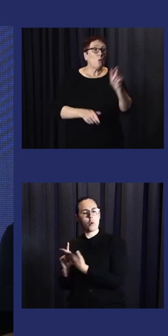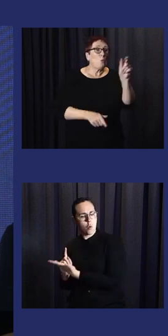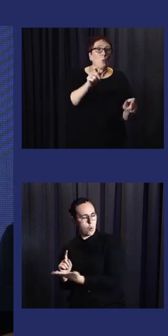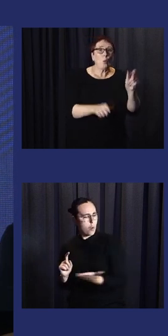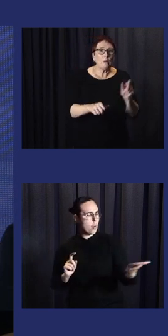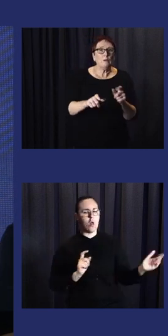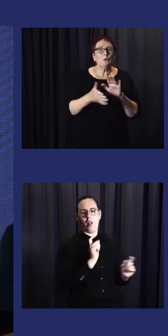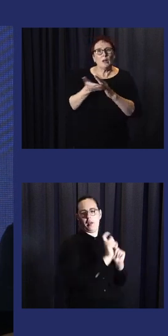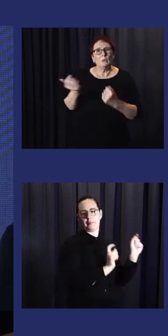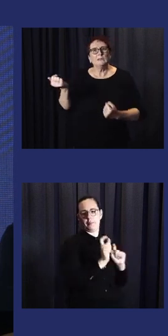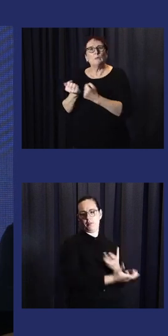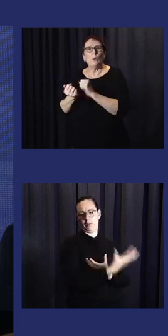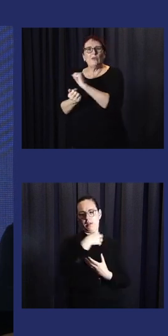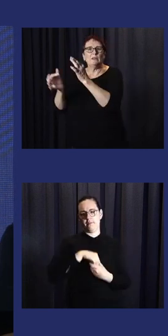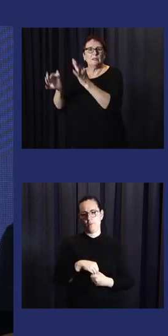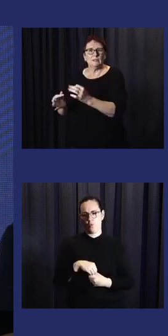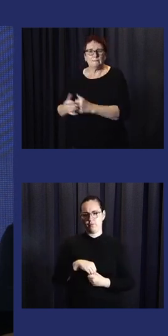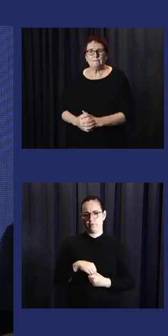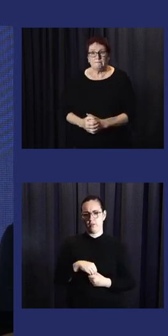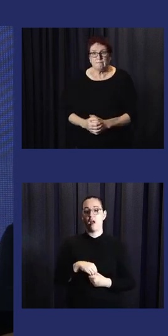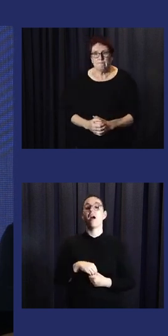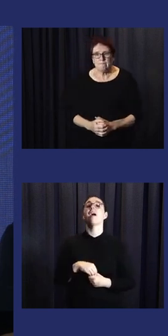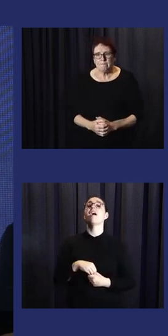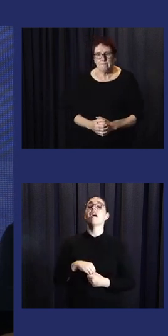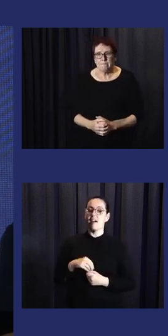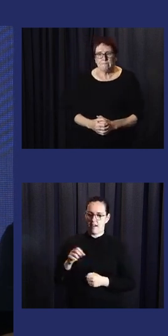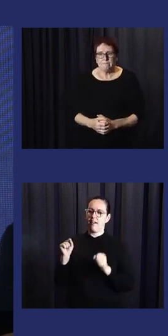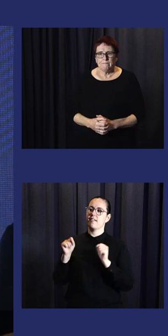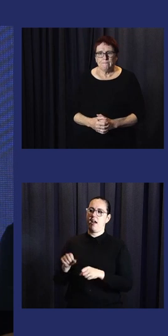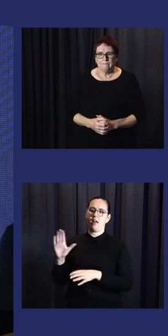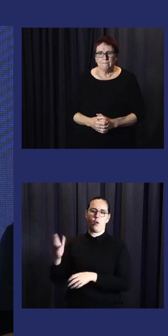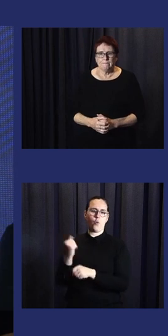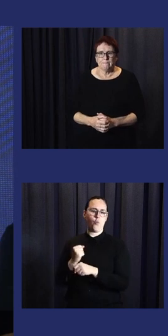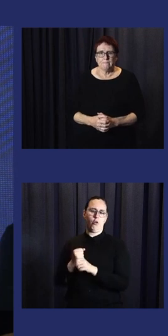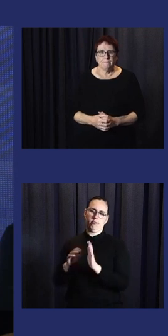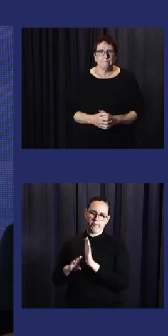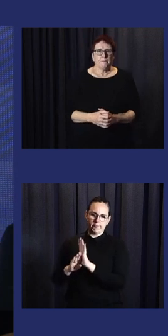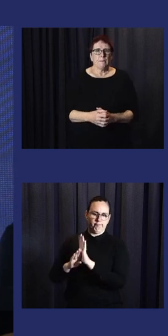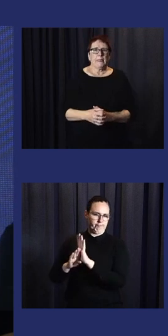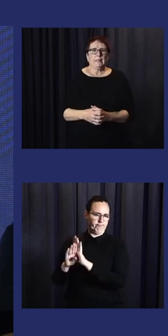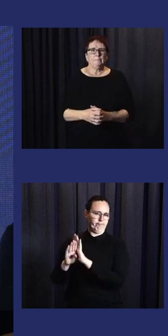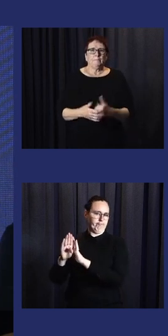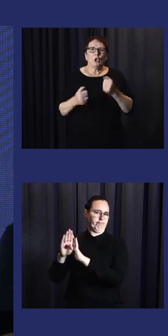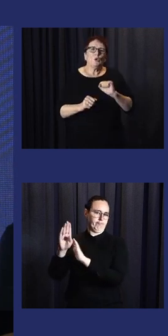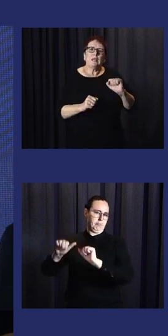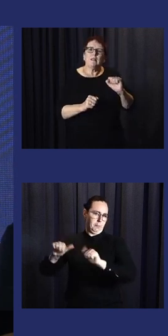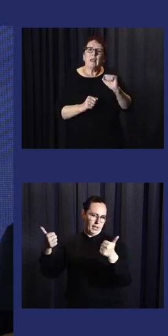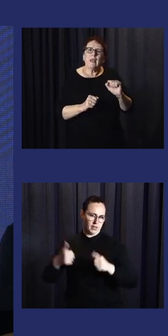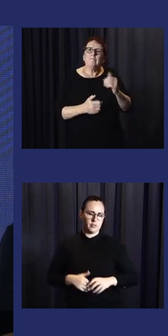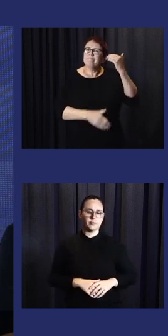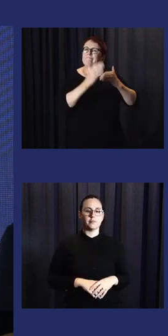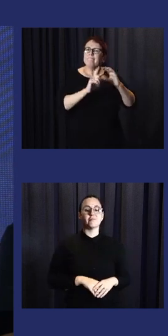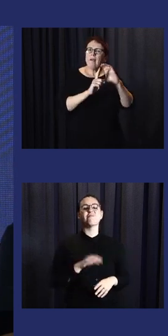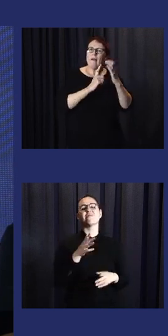in supporting these efforts. And use of traditional knowledge is another very